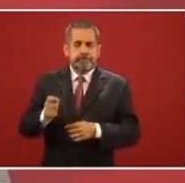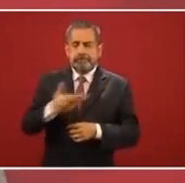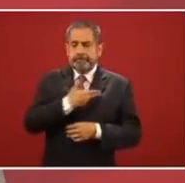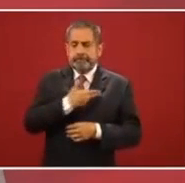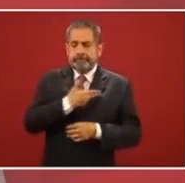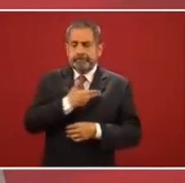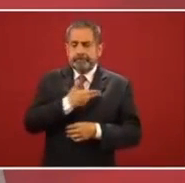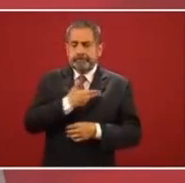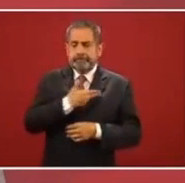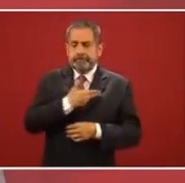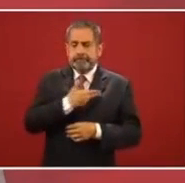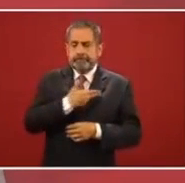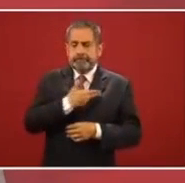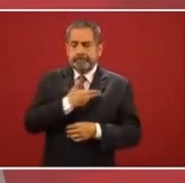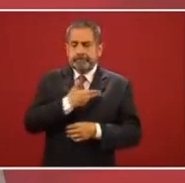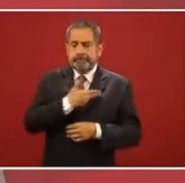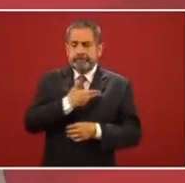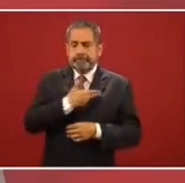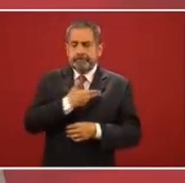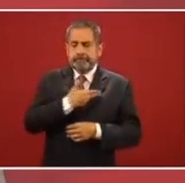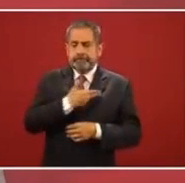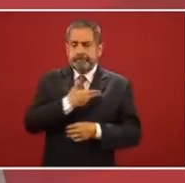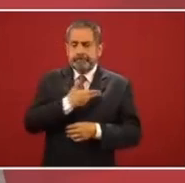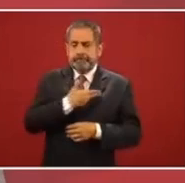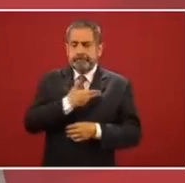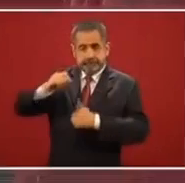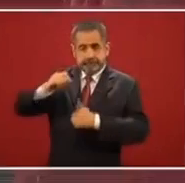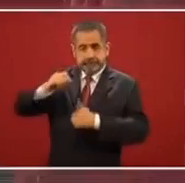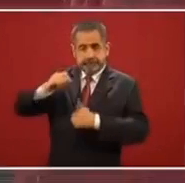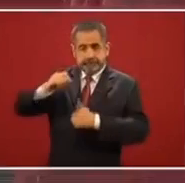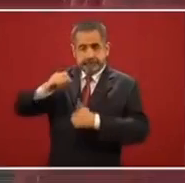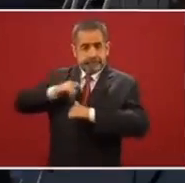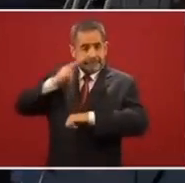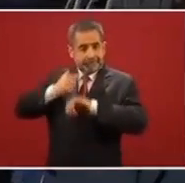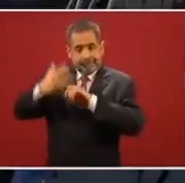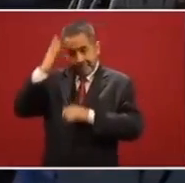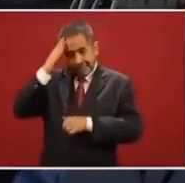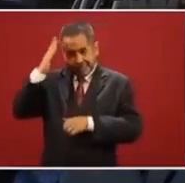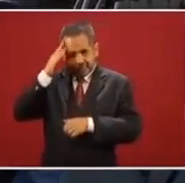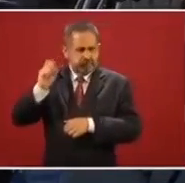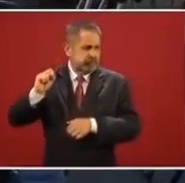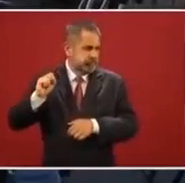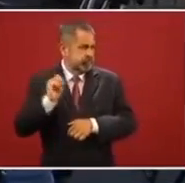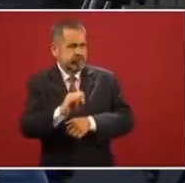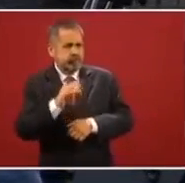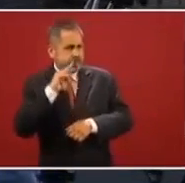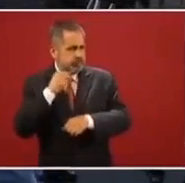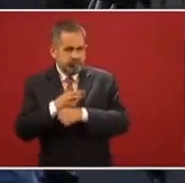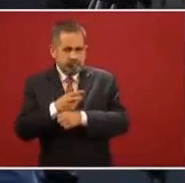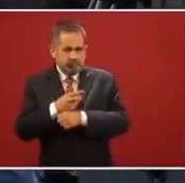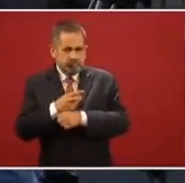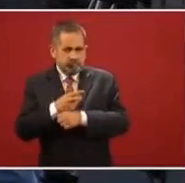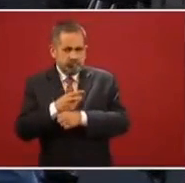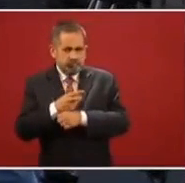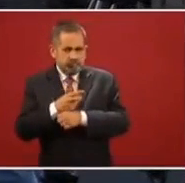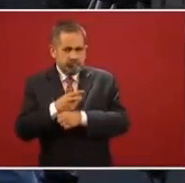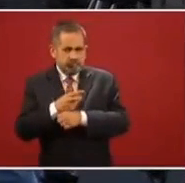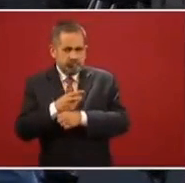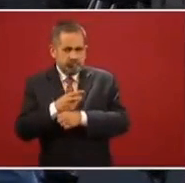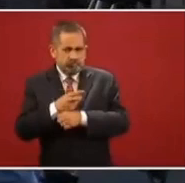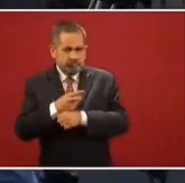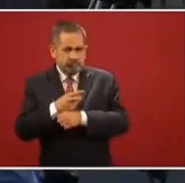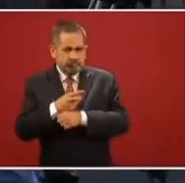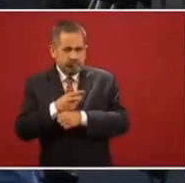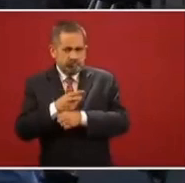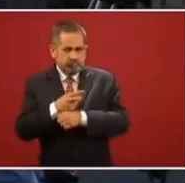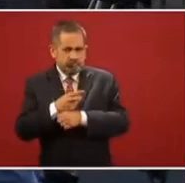de la República, which is the President of the Republic, y por supuesto con la orientación técnica de la and of